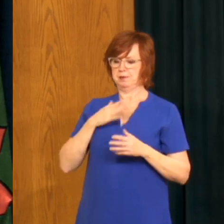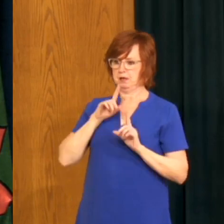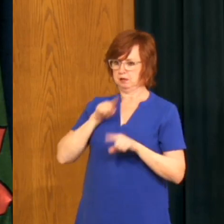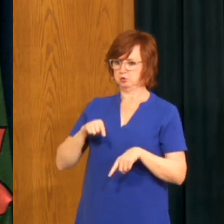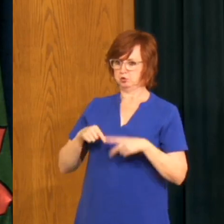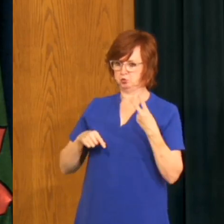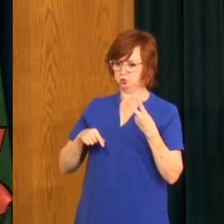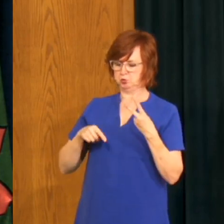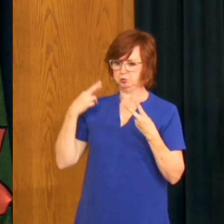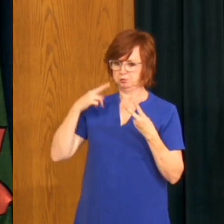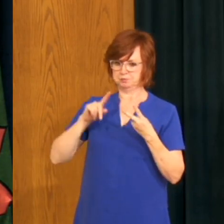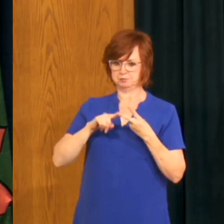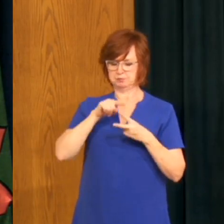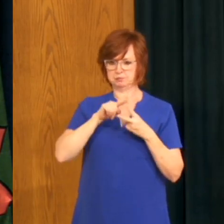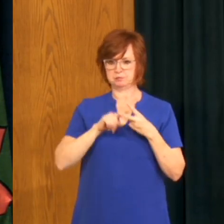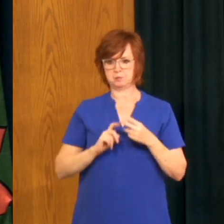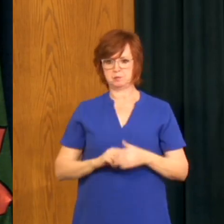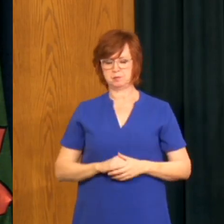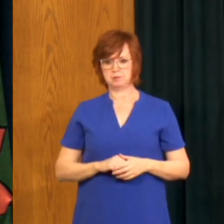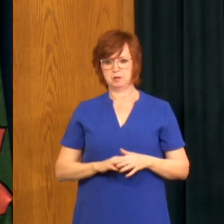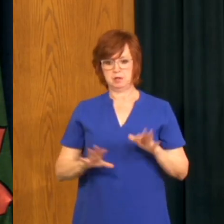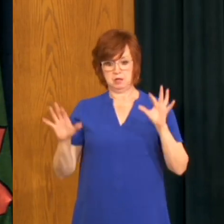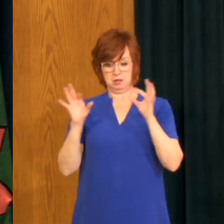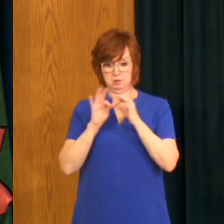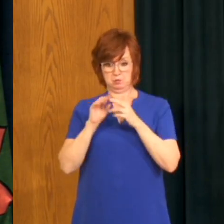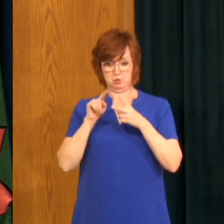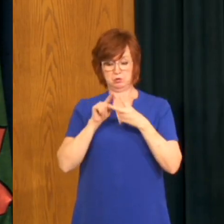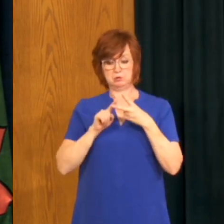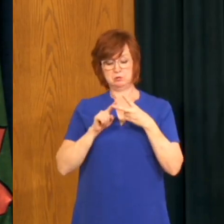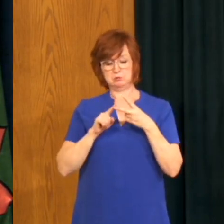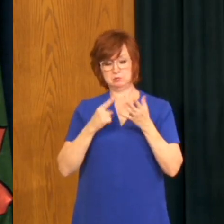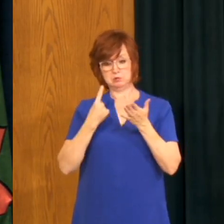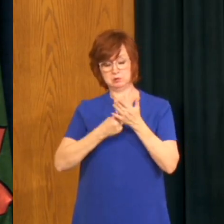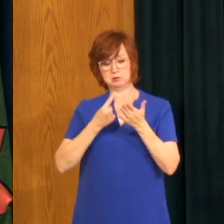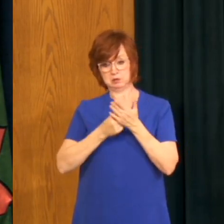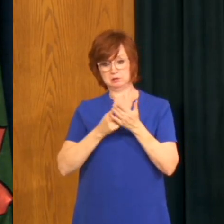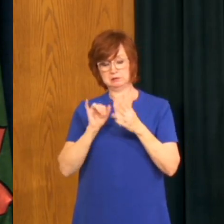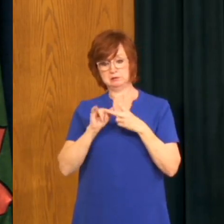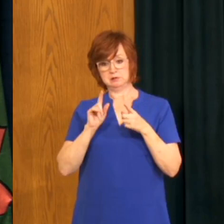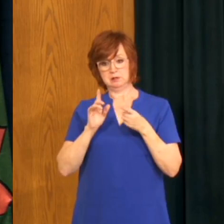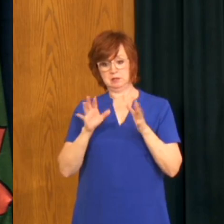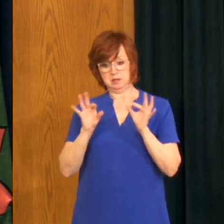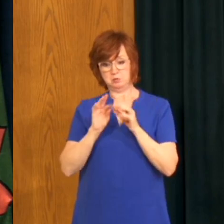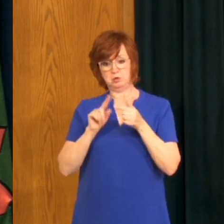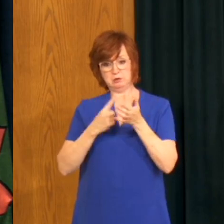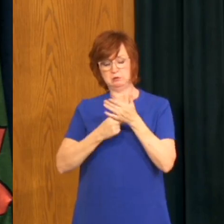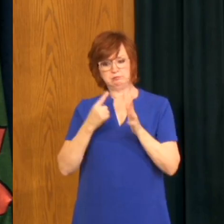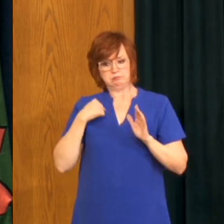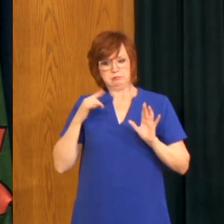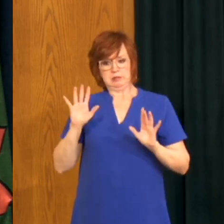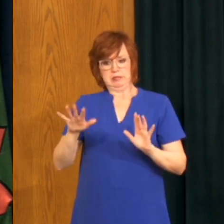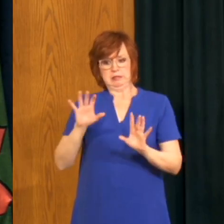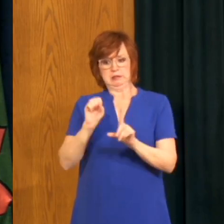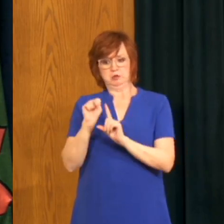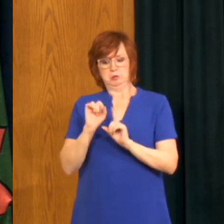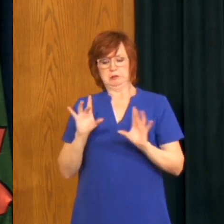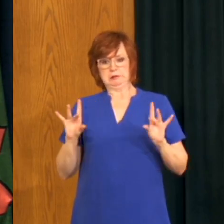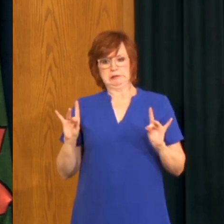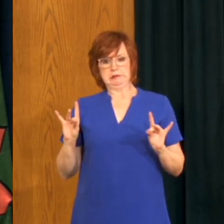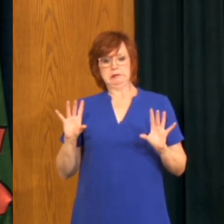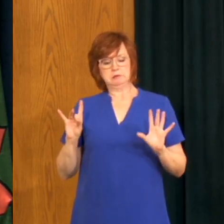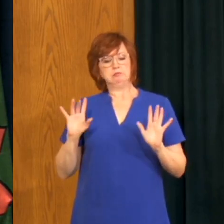conversation that these individuals are bringing to the forefront. It's an important conversation. It's a sensitive conversation. I recognize that. I